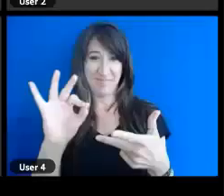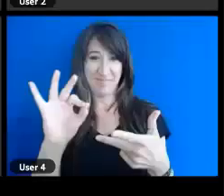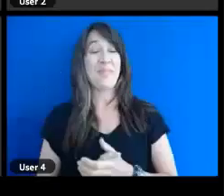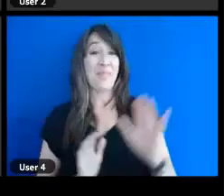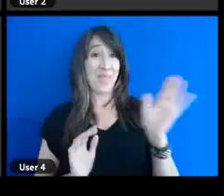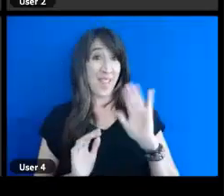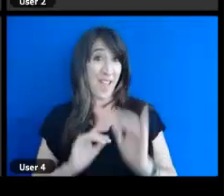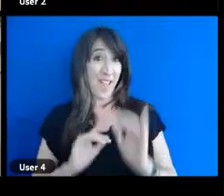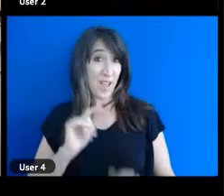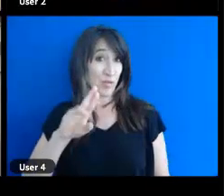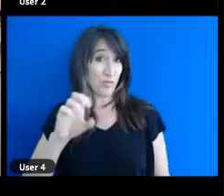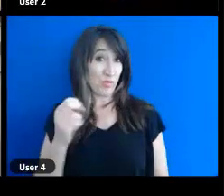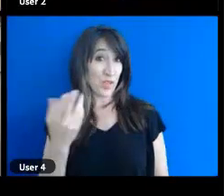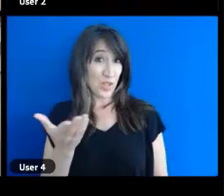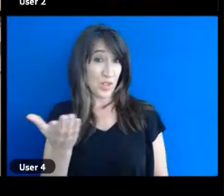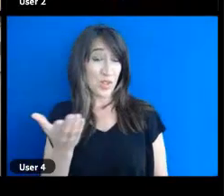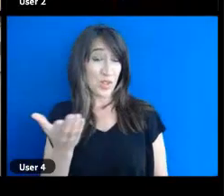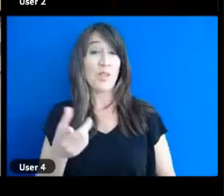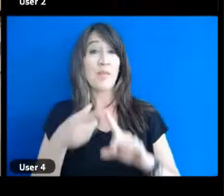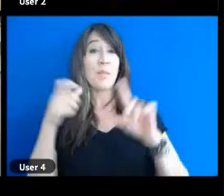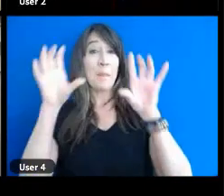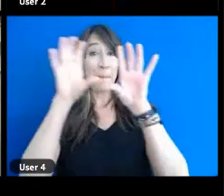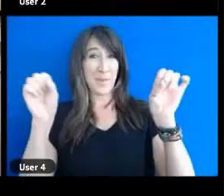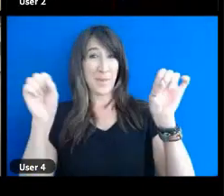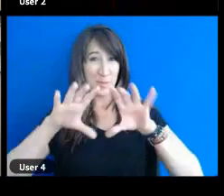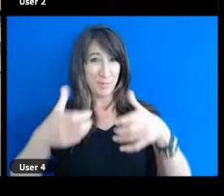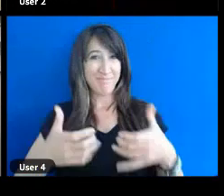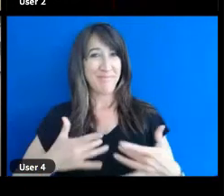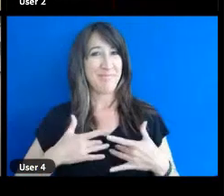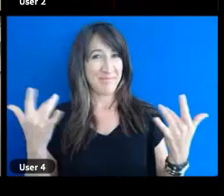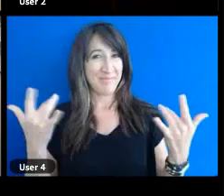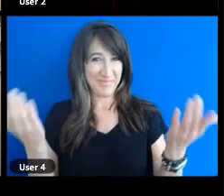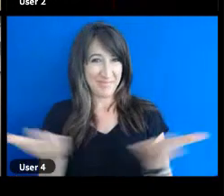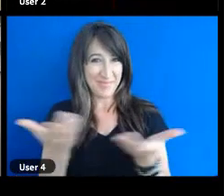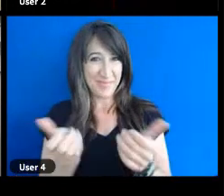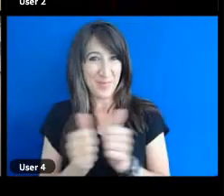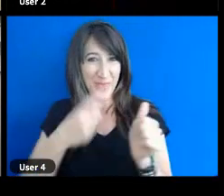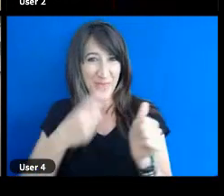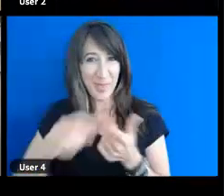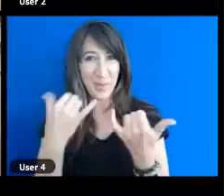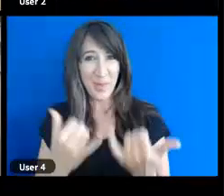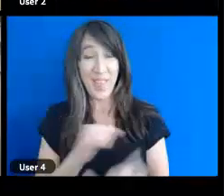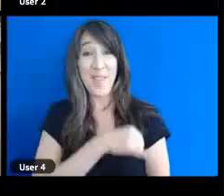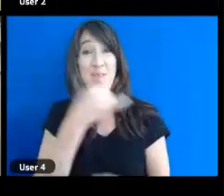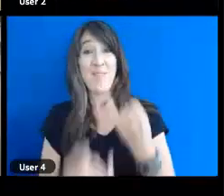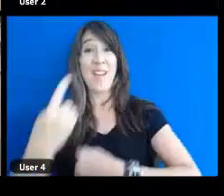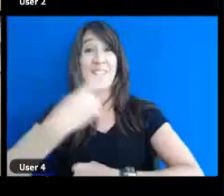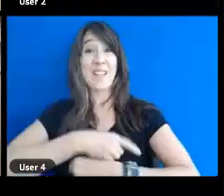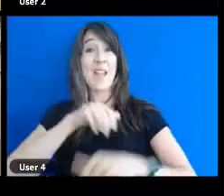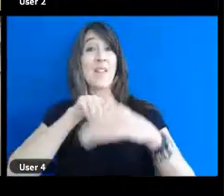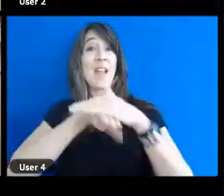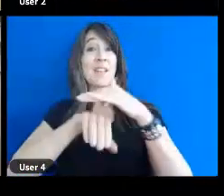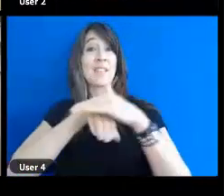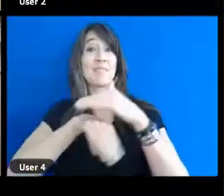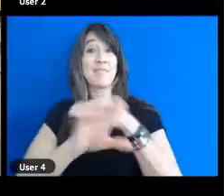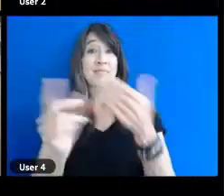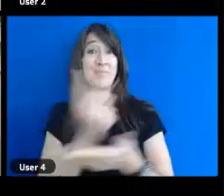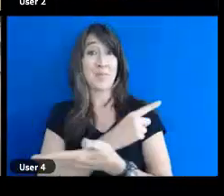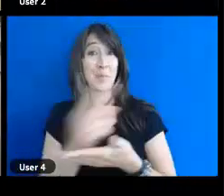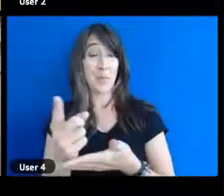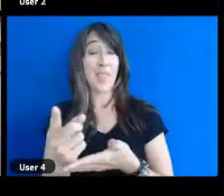Hi everybody. I'm Trish Kelly from the President's Group. So happy to be here with you today on the final day of Accessibility